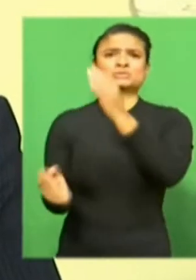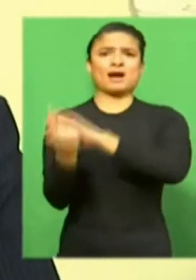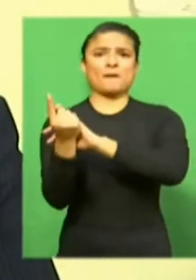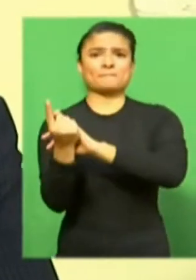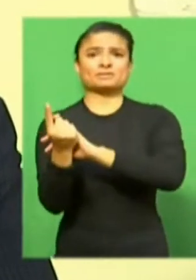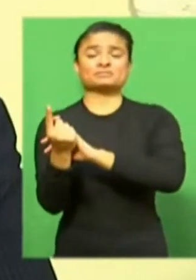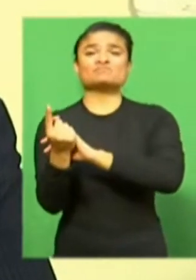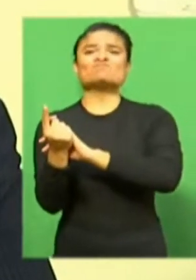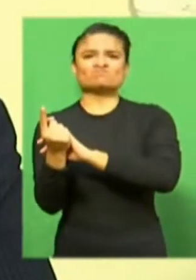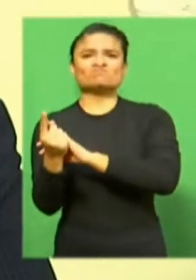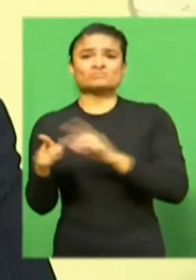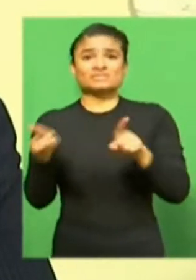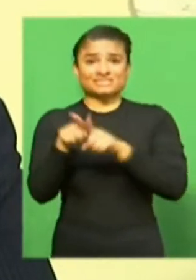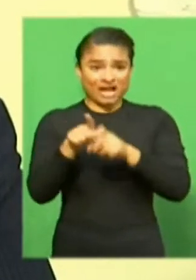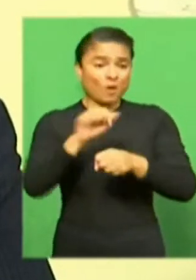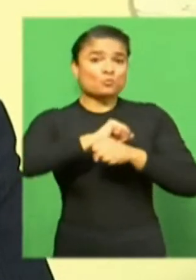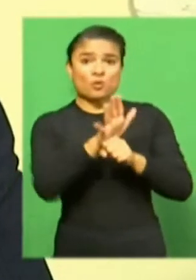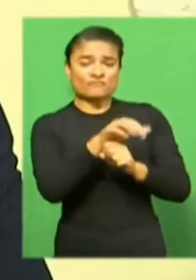it.